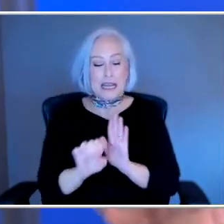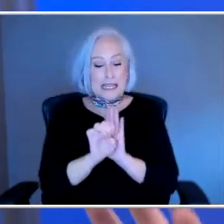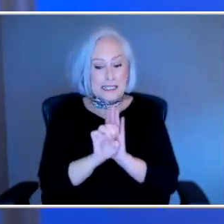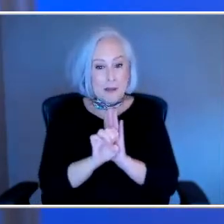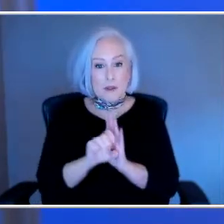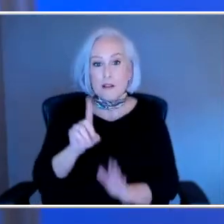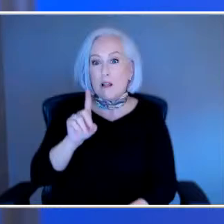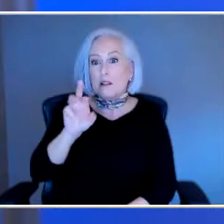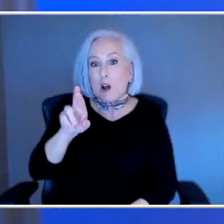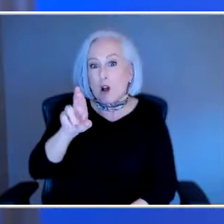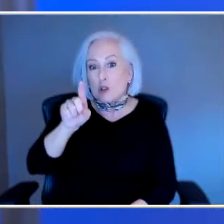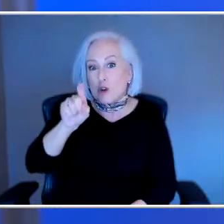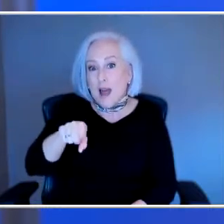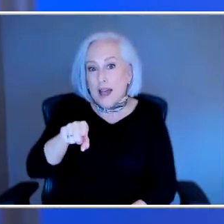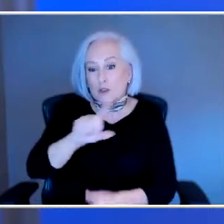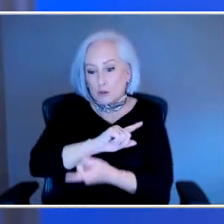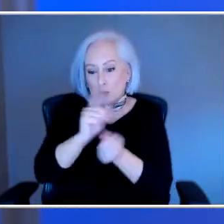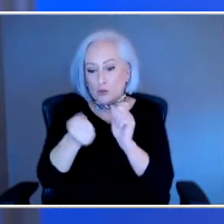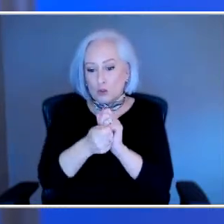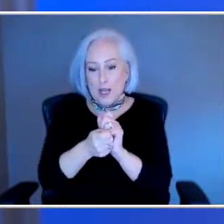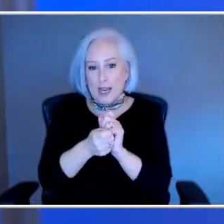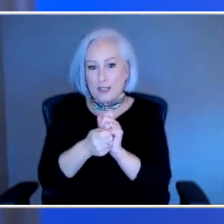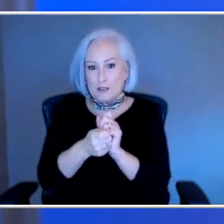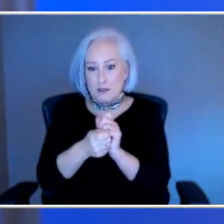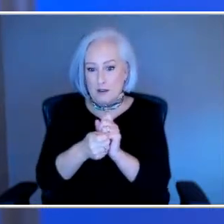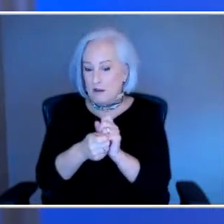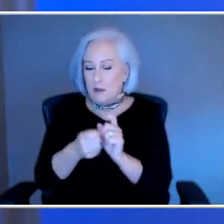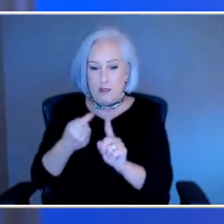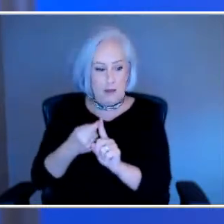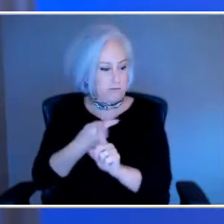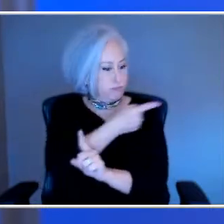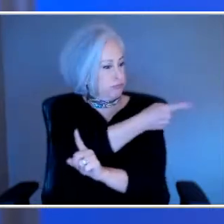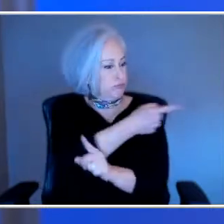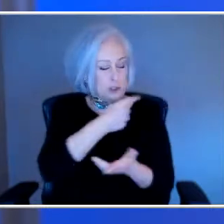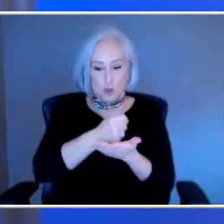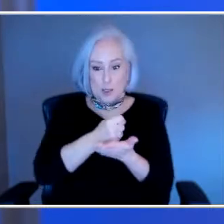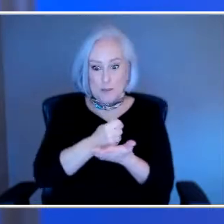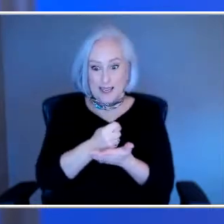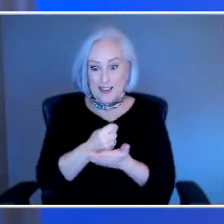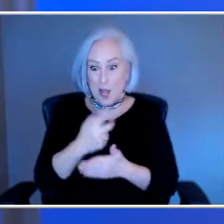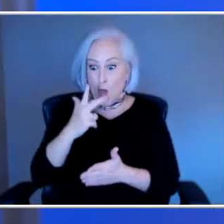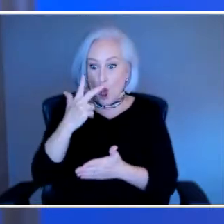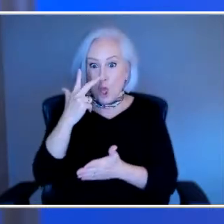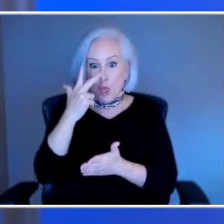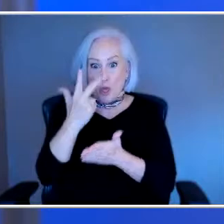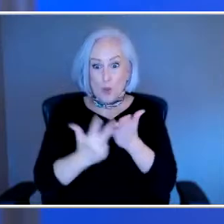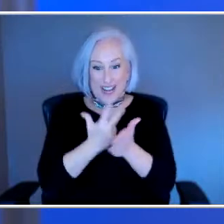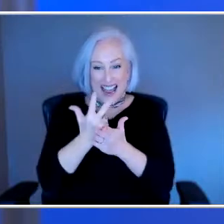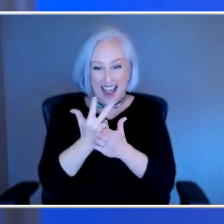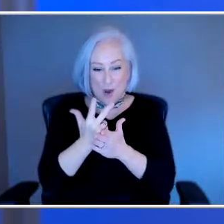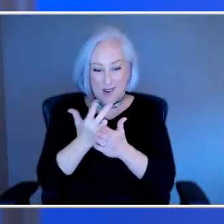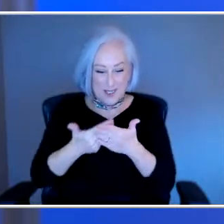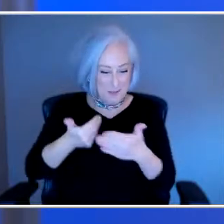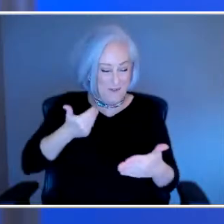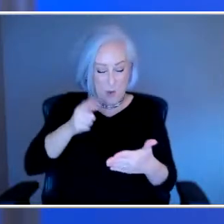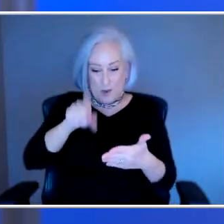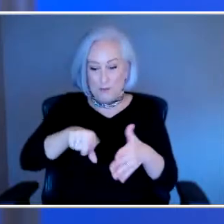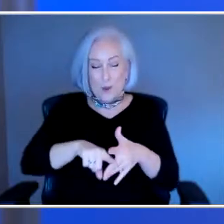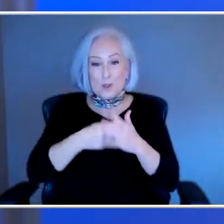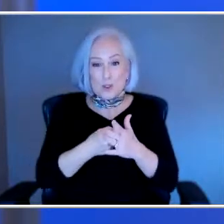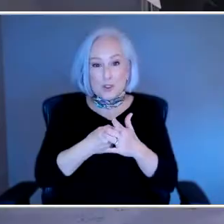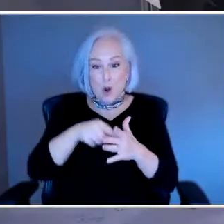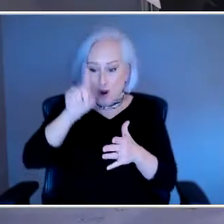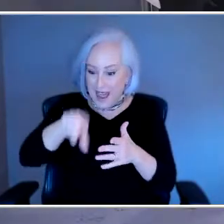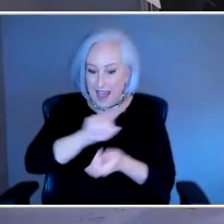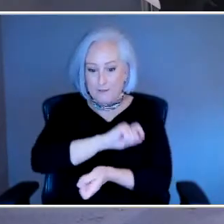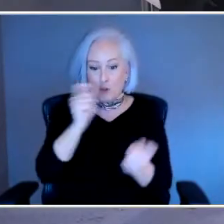of treatment. Within 3 hours, I was going to have treatment, and she changed it 3 hours before I was going to do it, based on that result. So,